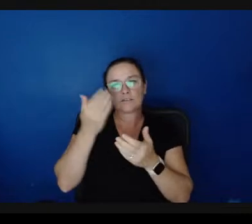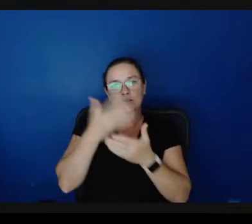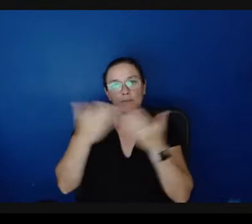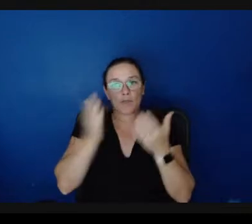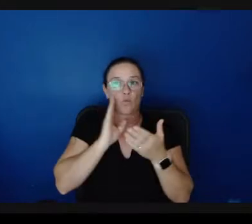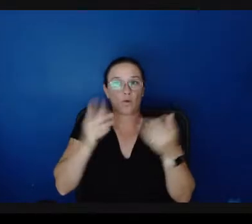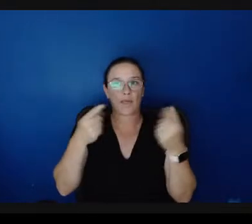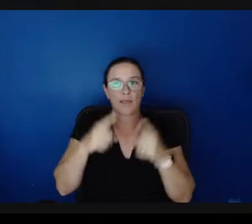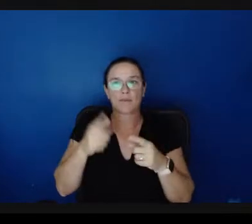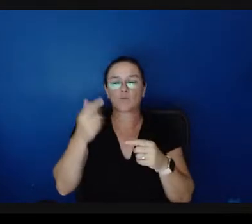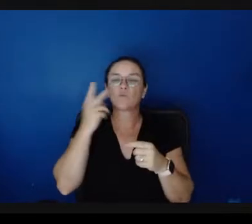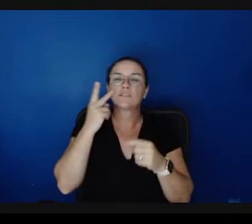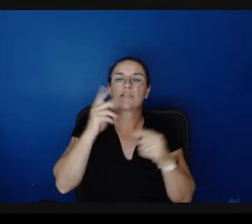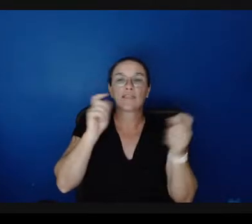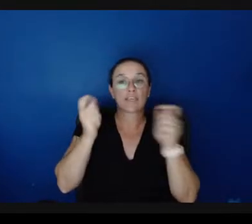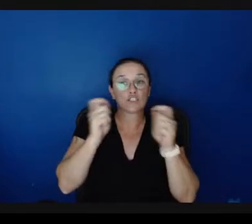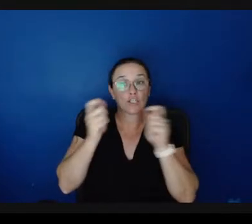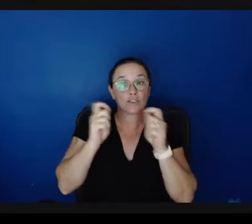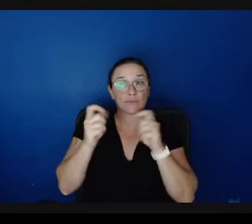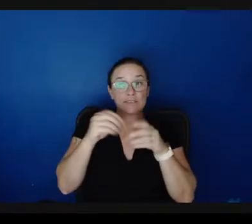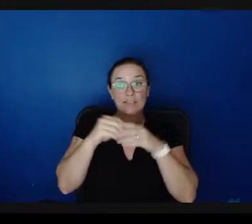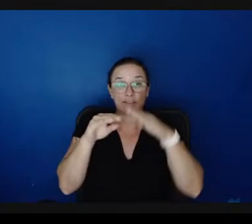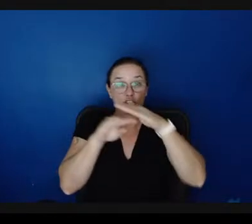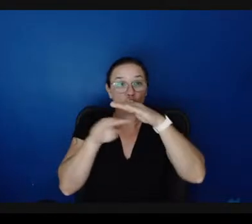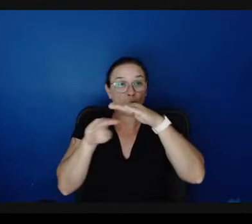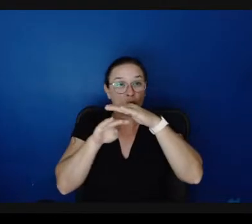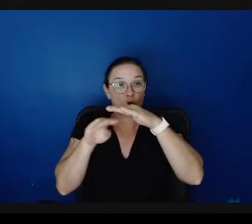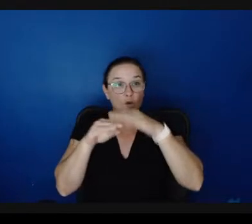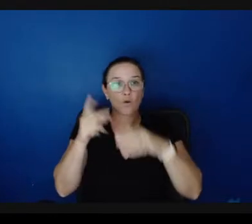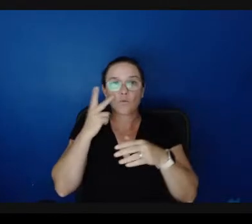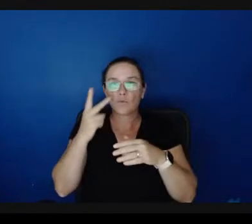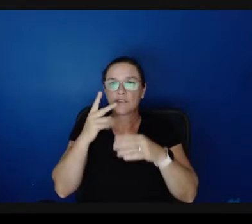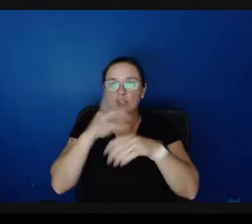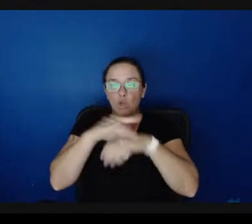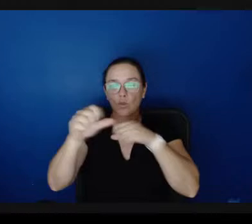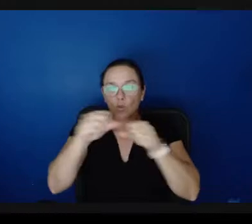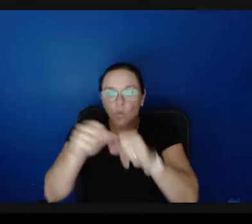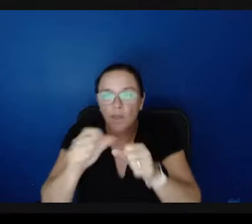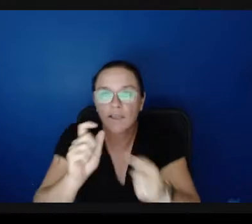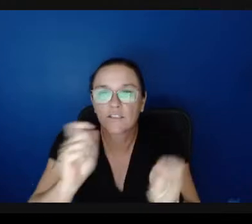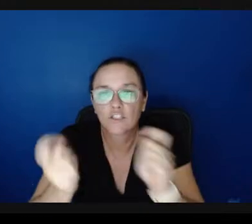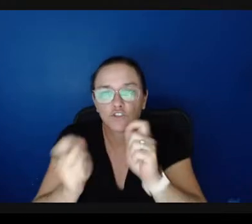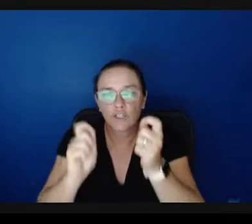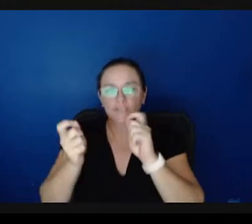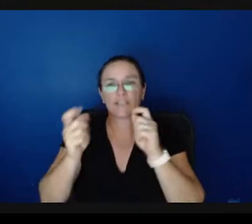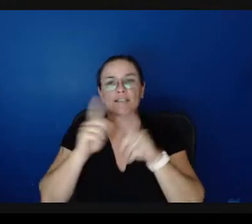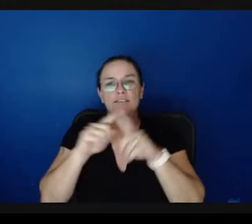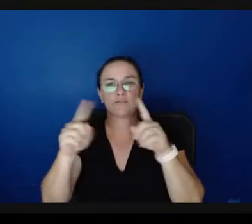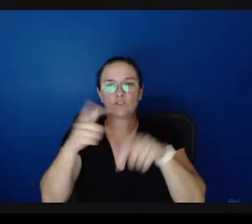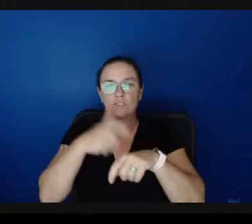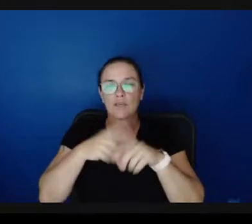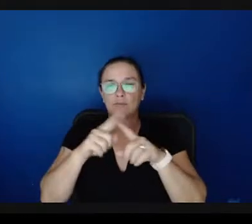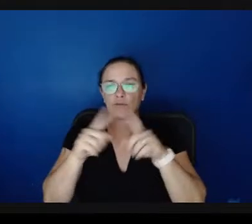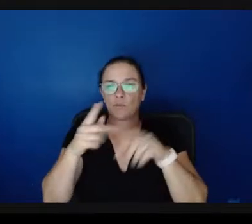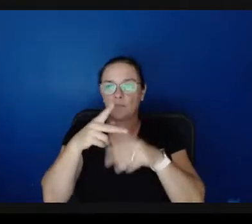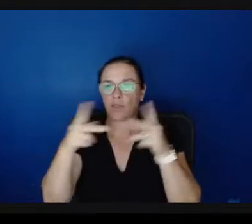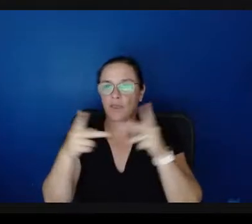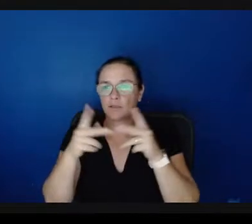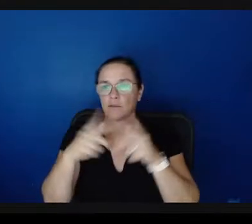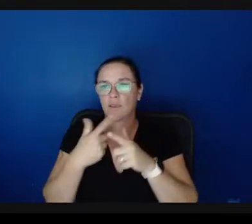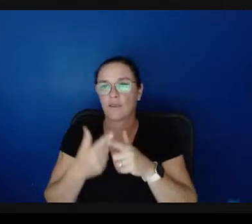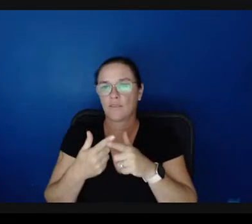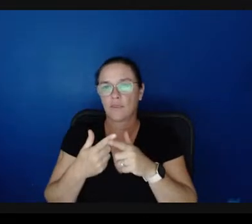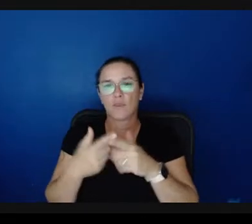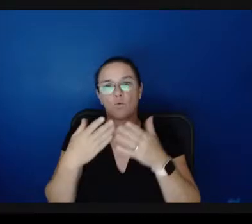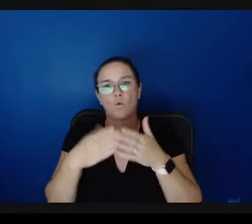seeing adjustments in the shallow ground. We're seeing earthquakes adjusting at different times in different places. And overall, that's part of